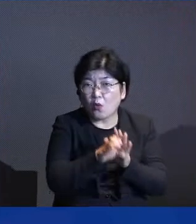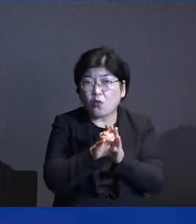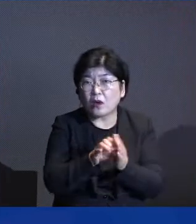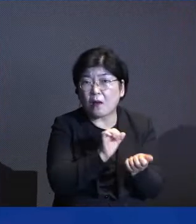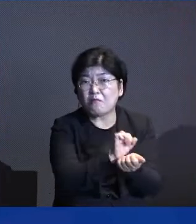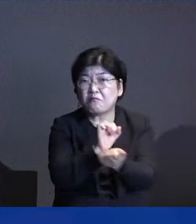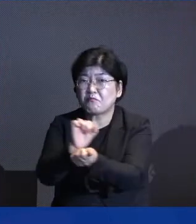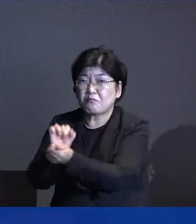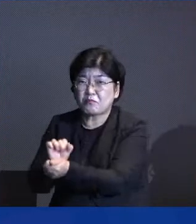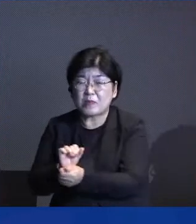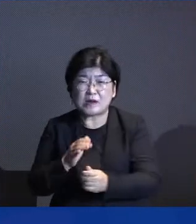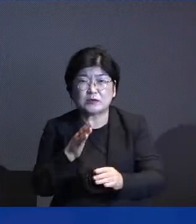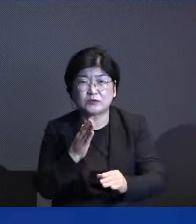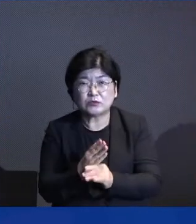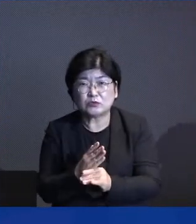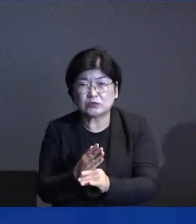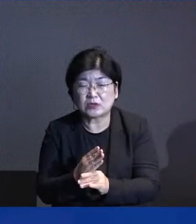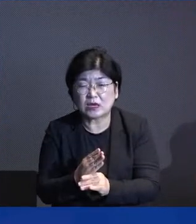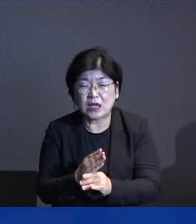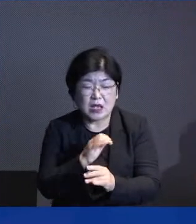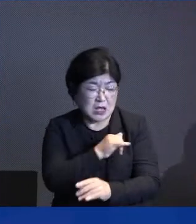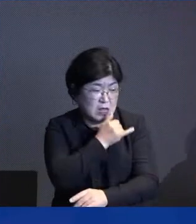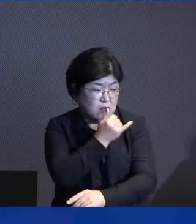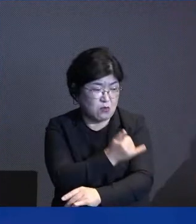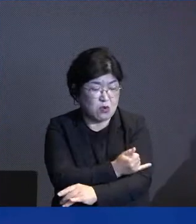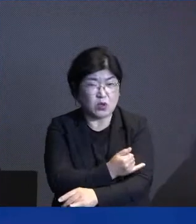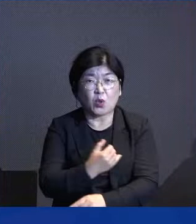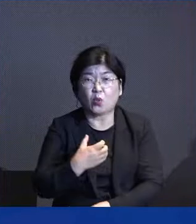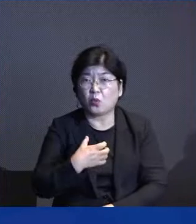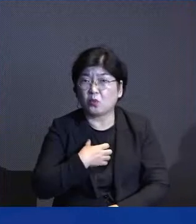the human rights crisis is kind of